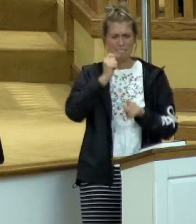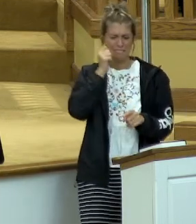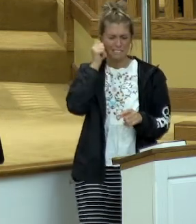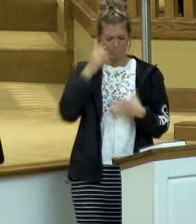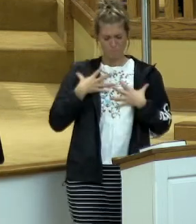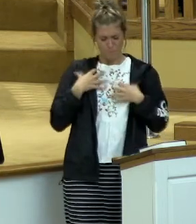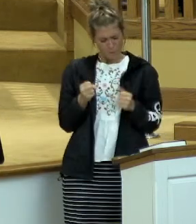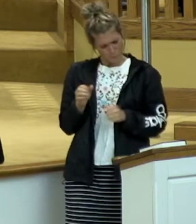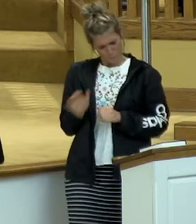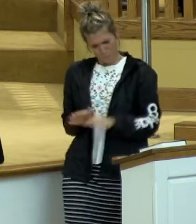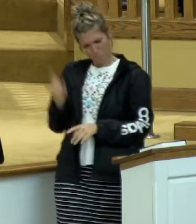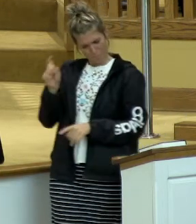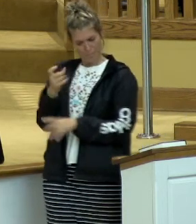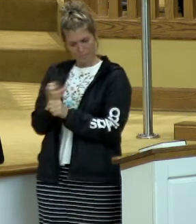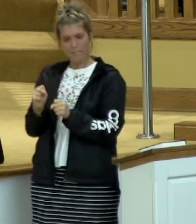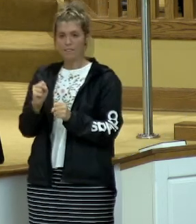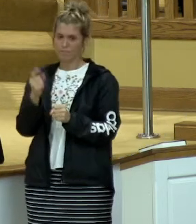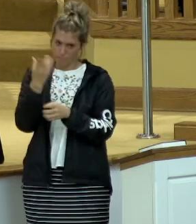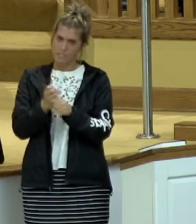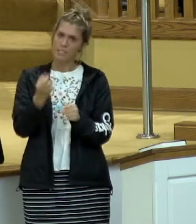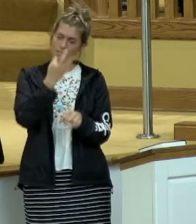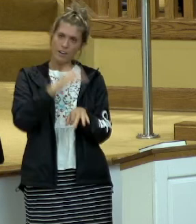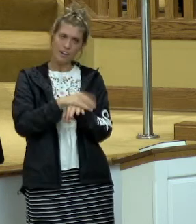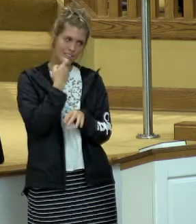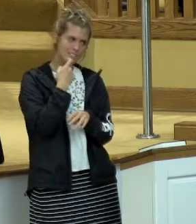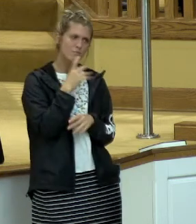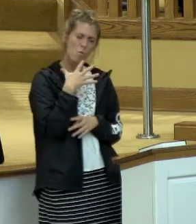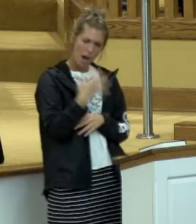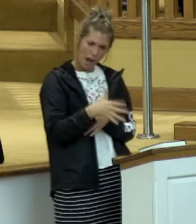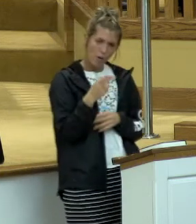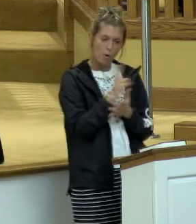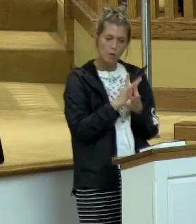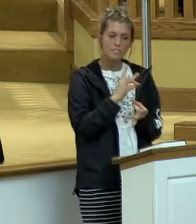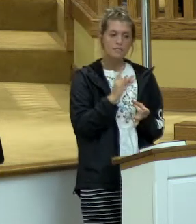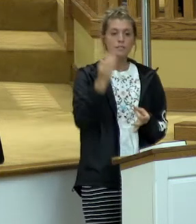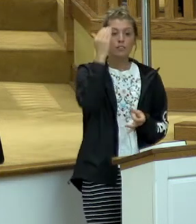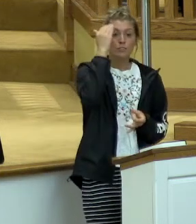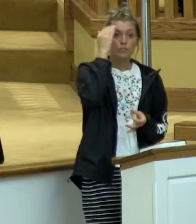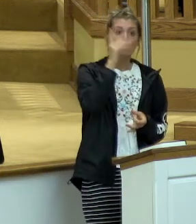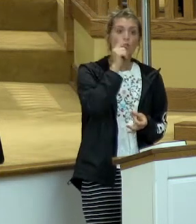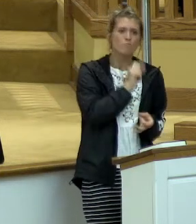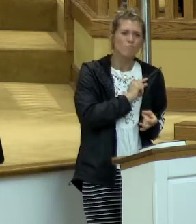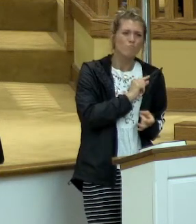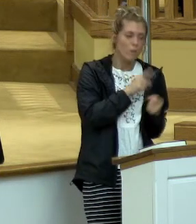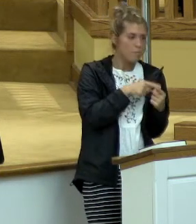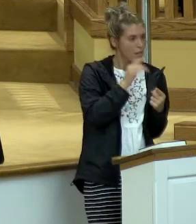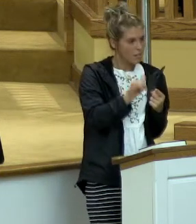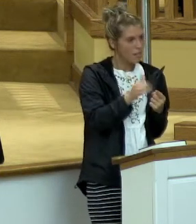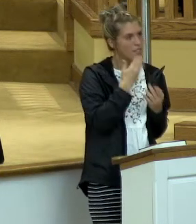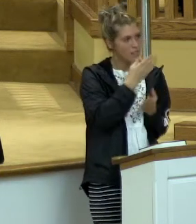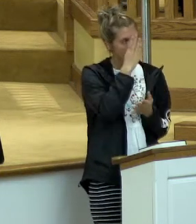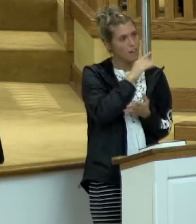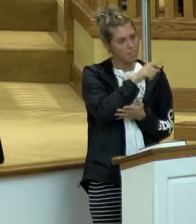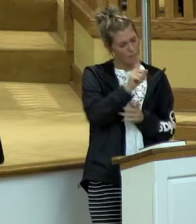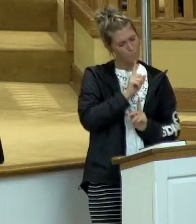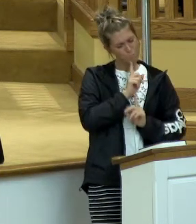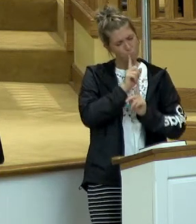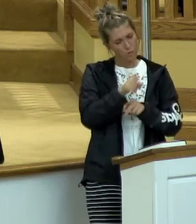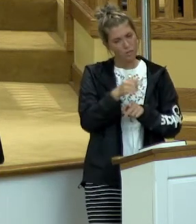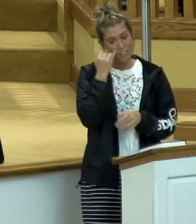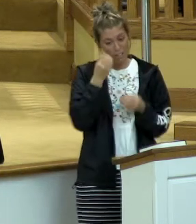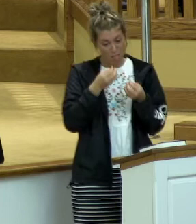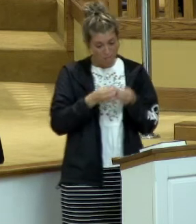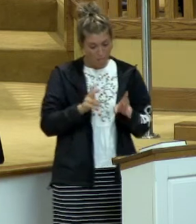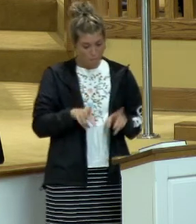350 plus people and they got saved Friday night. Wow. Holy Spirit knew who to talk to about that. Thank God they responded. And boy, if a